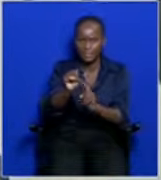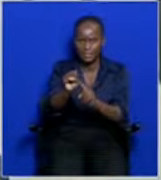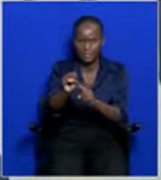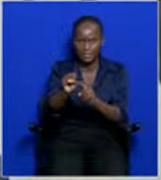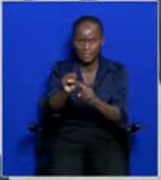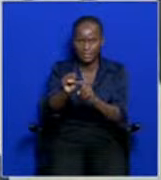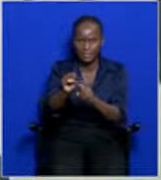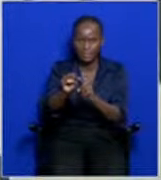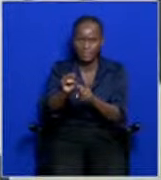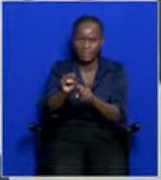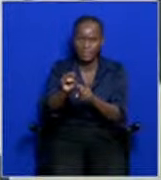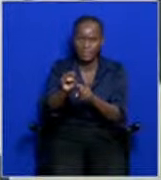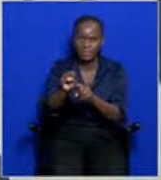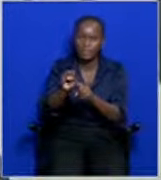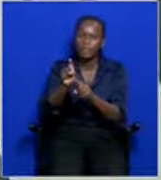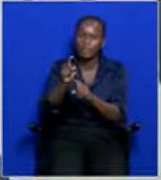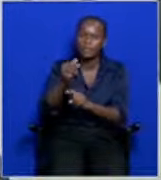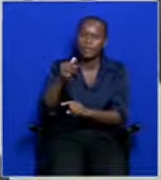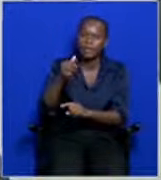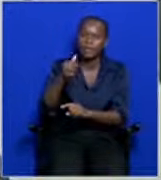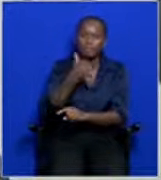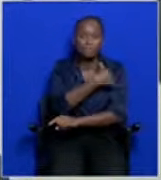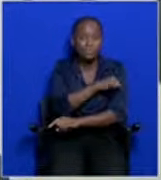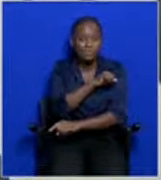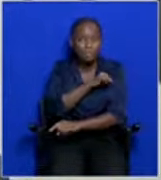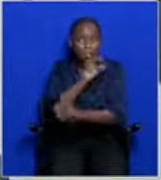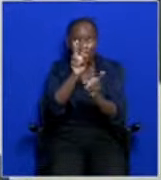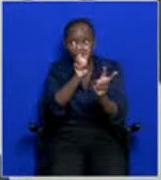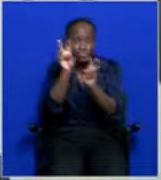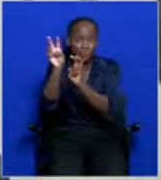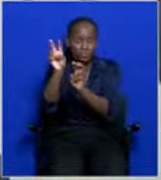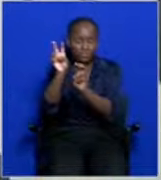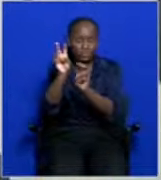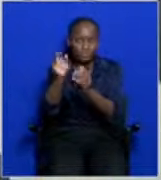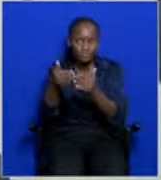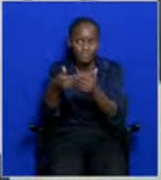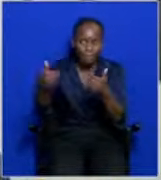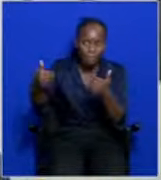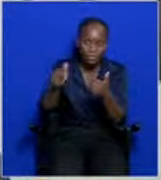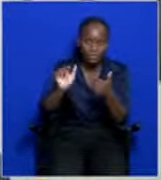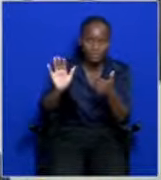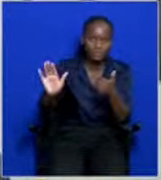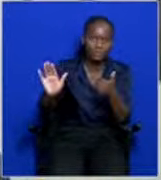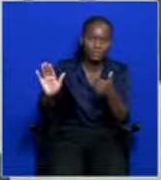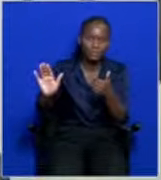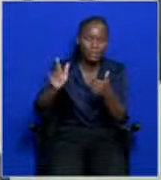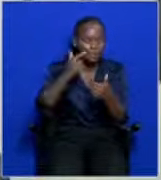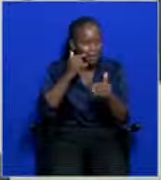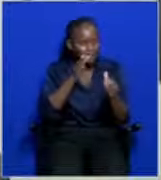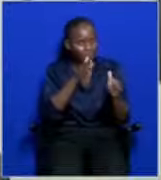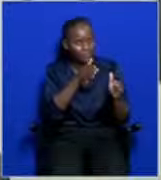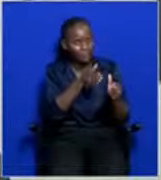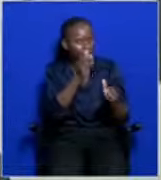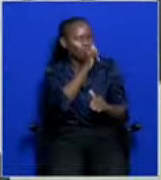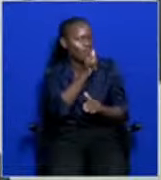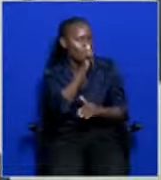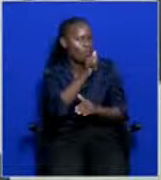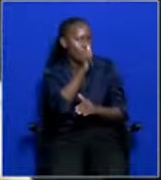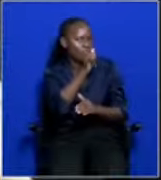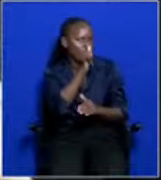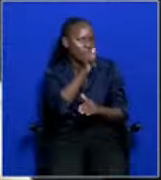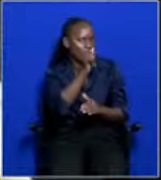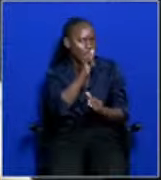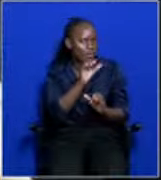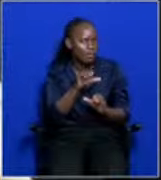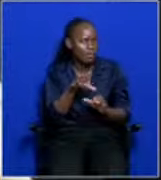municipal matters, but are criminal conduct that seem ordinarily belong to the